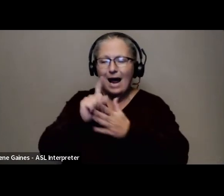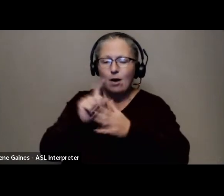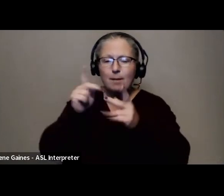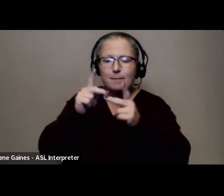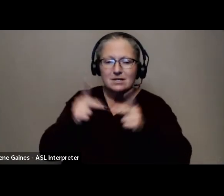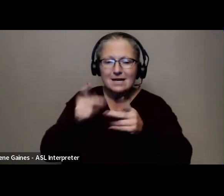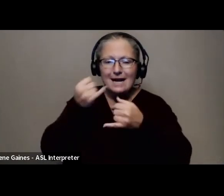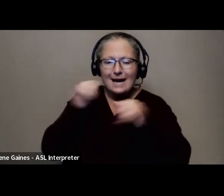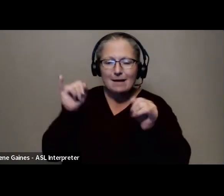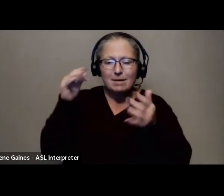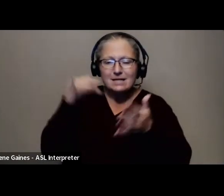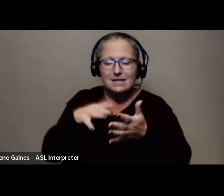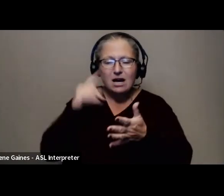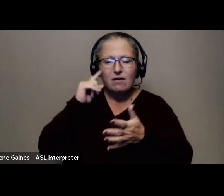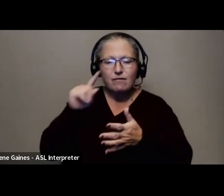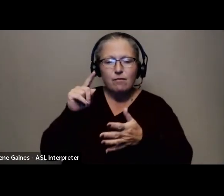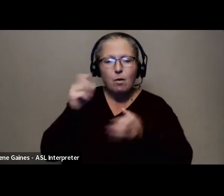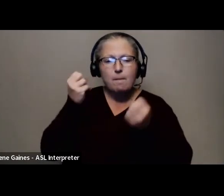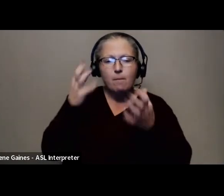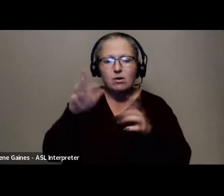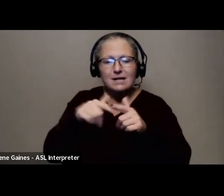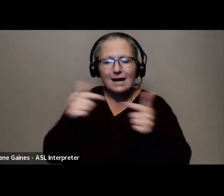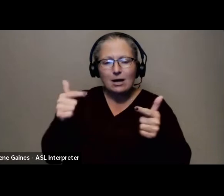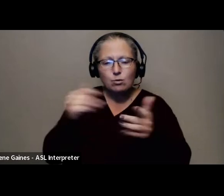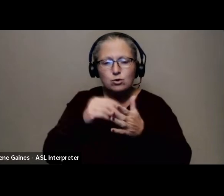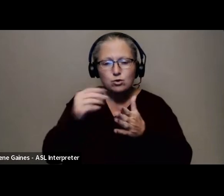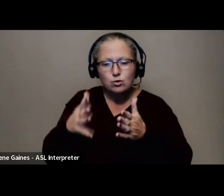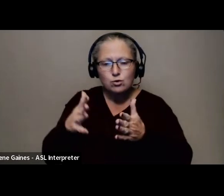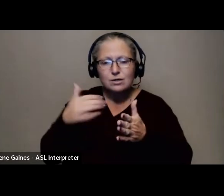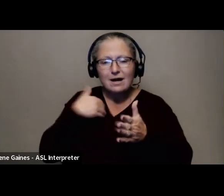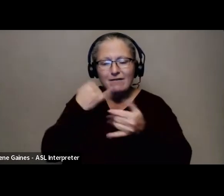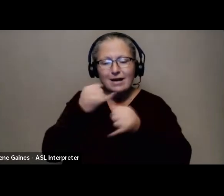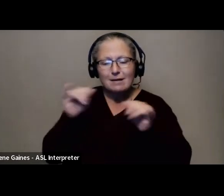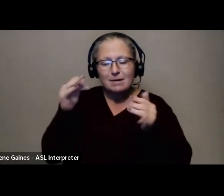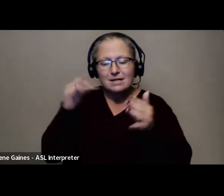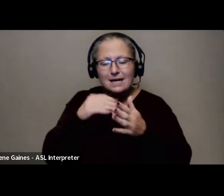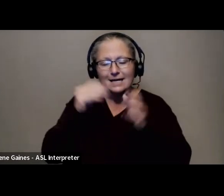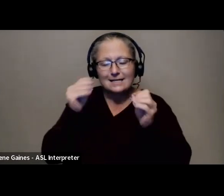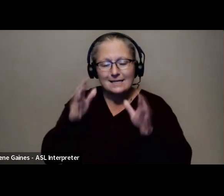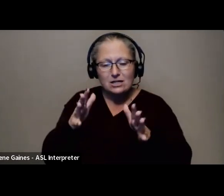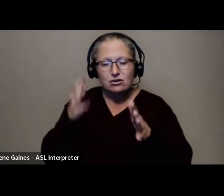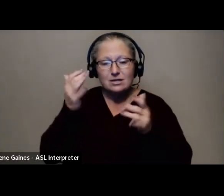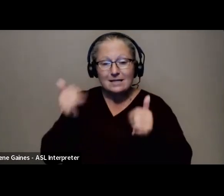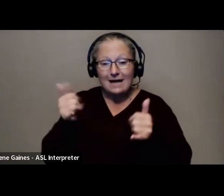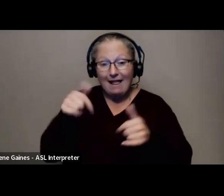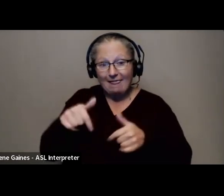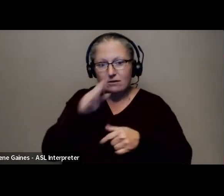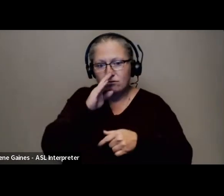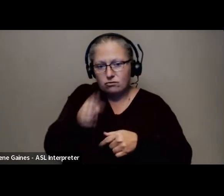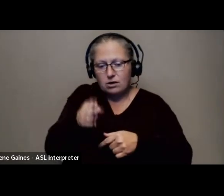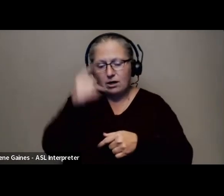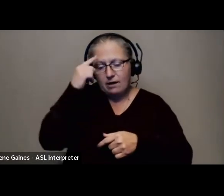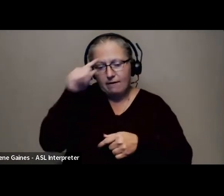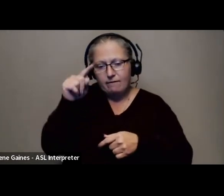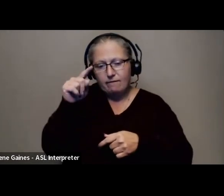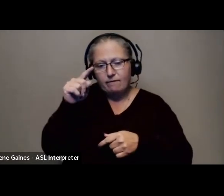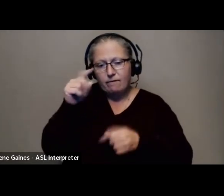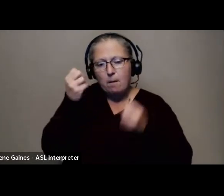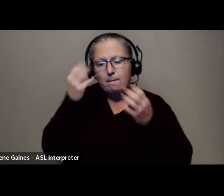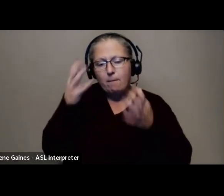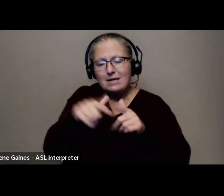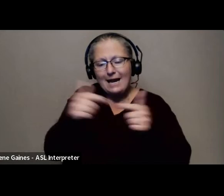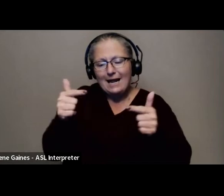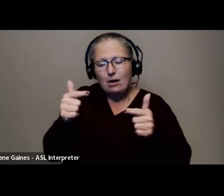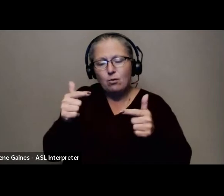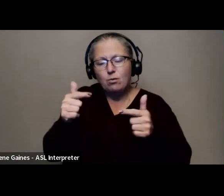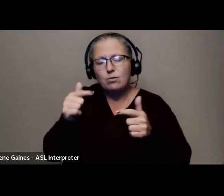study that would just pertain to our multilingual students. We have independent study teachers now, but this one is directly for multilingual